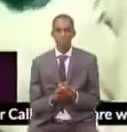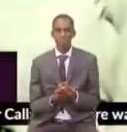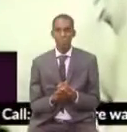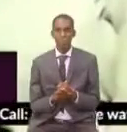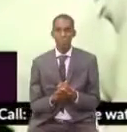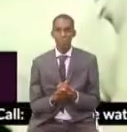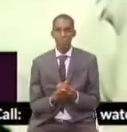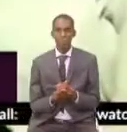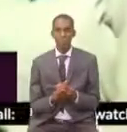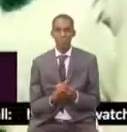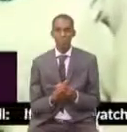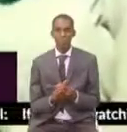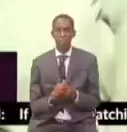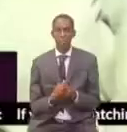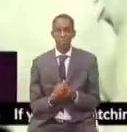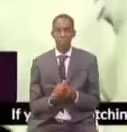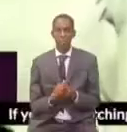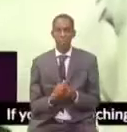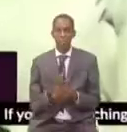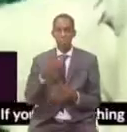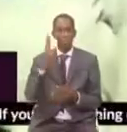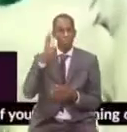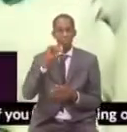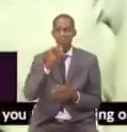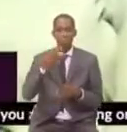You will not go here empty-handed.